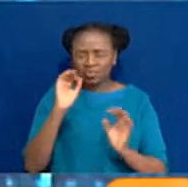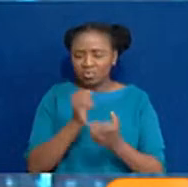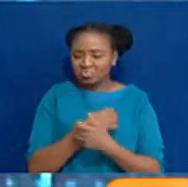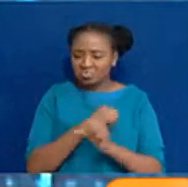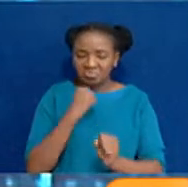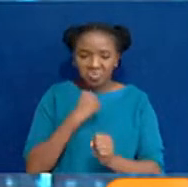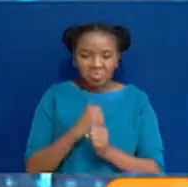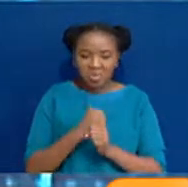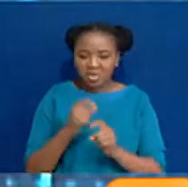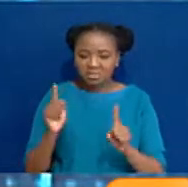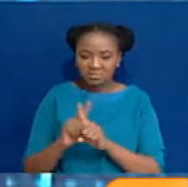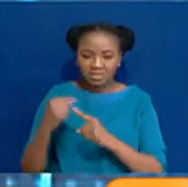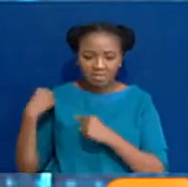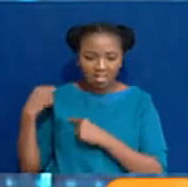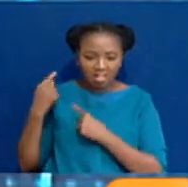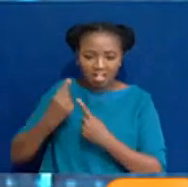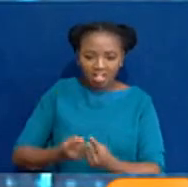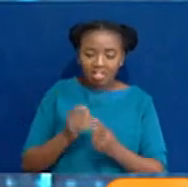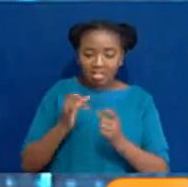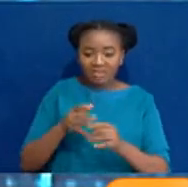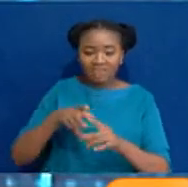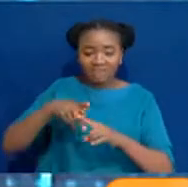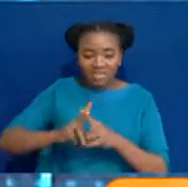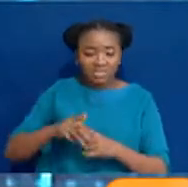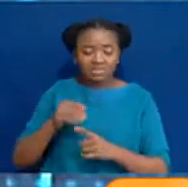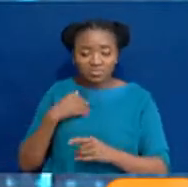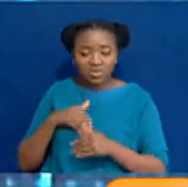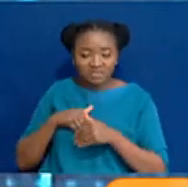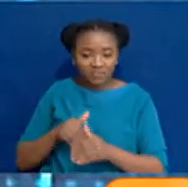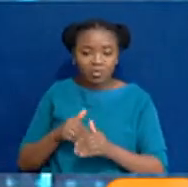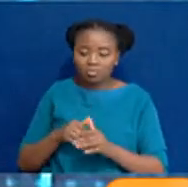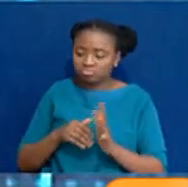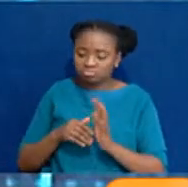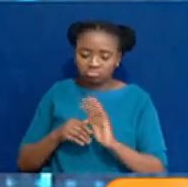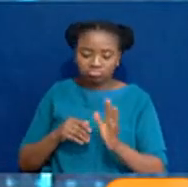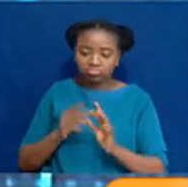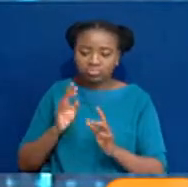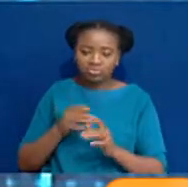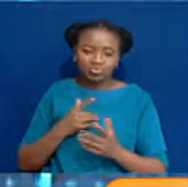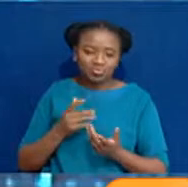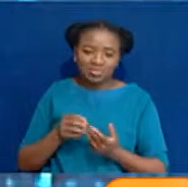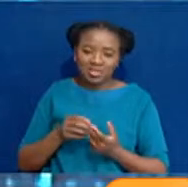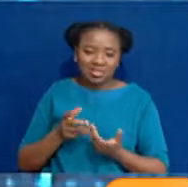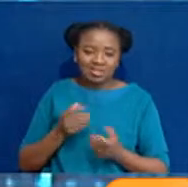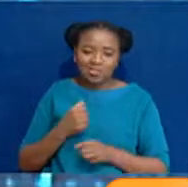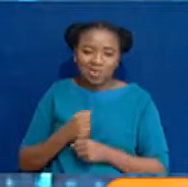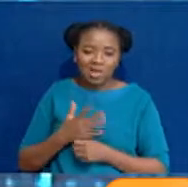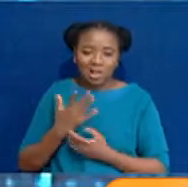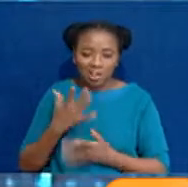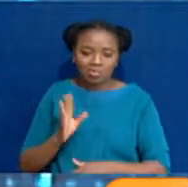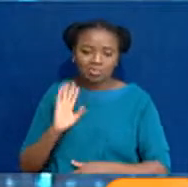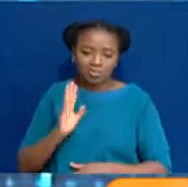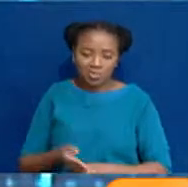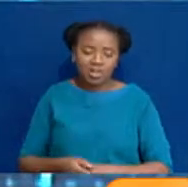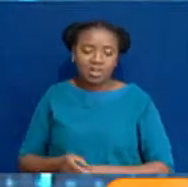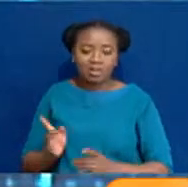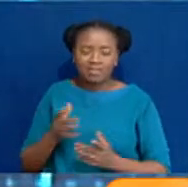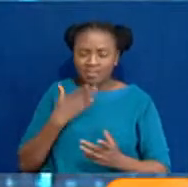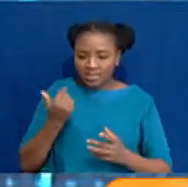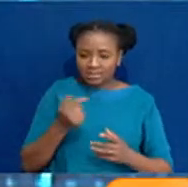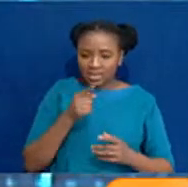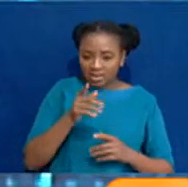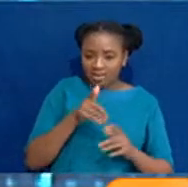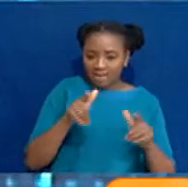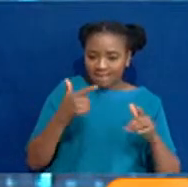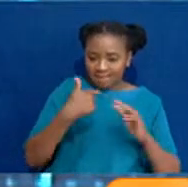the way you have been operating. You are going to go out of business. We are moving towards technological perspective, and you must reorient the way you are operating